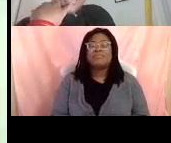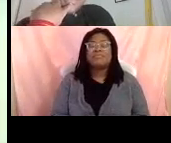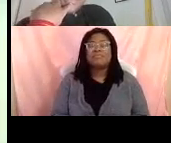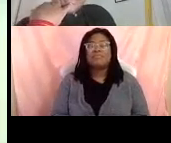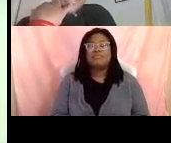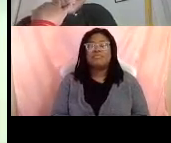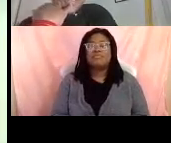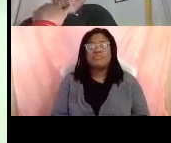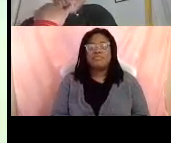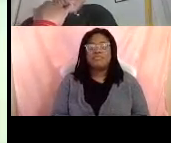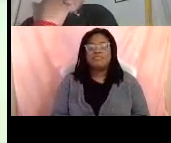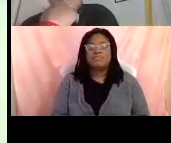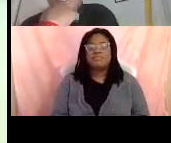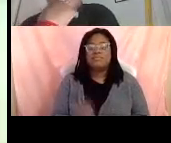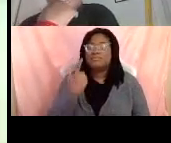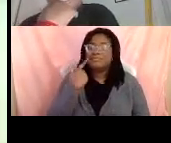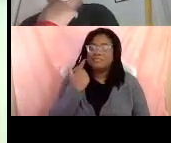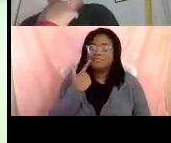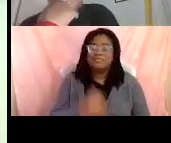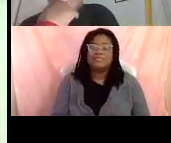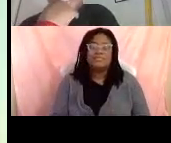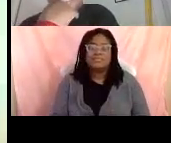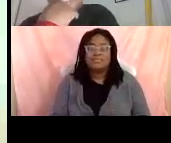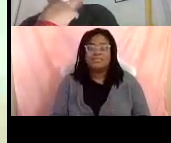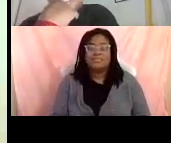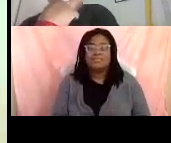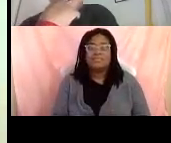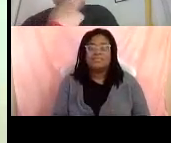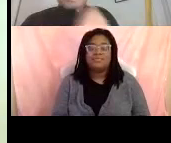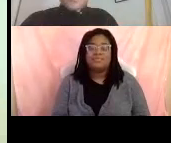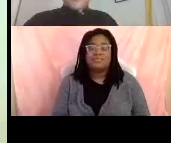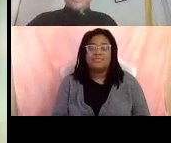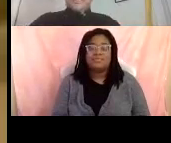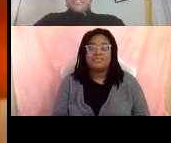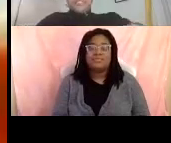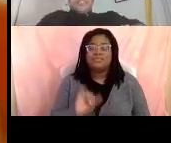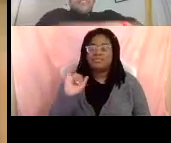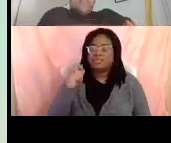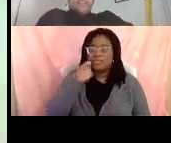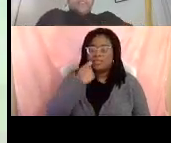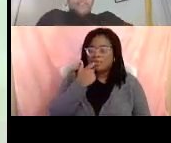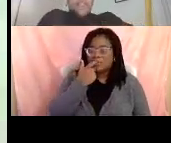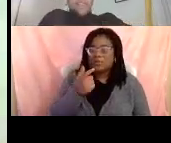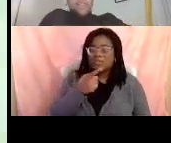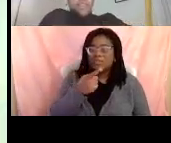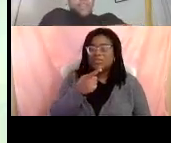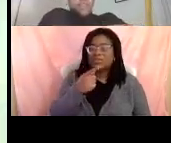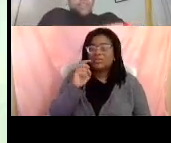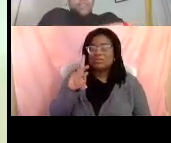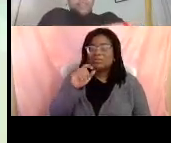sorry. As I put stuff down. So cool to watch you do this. Love that.